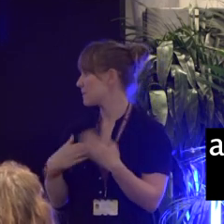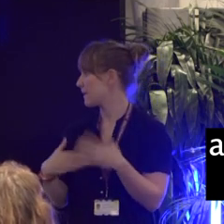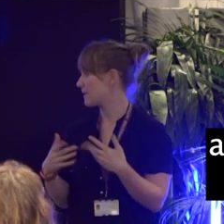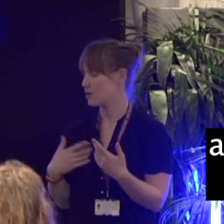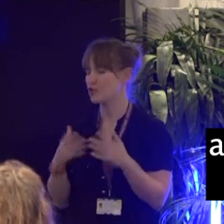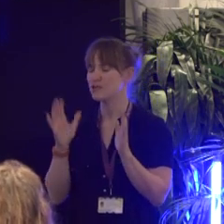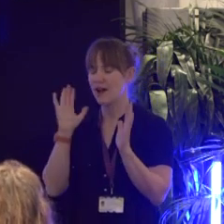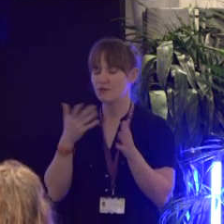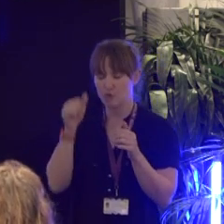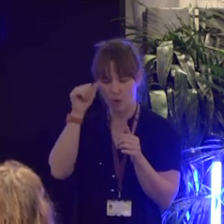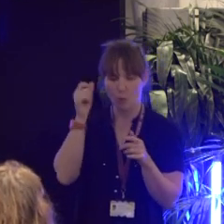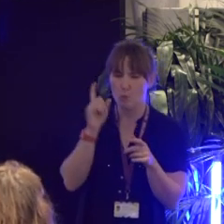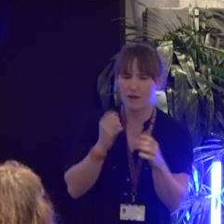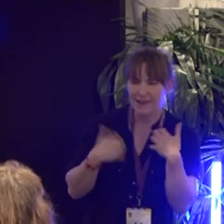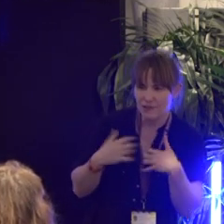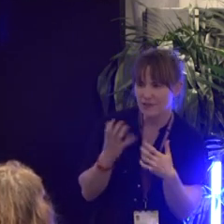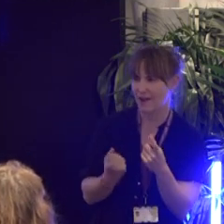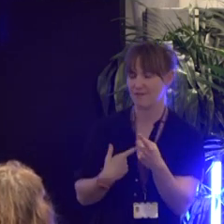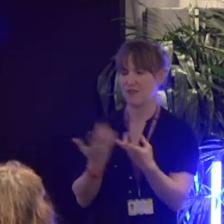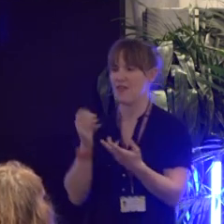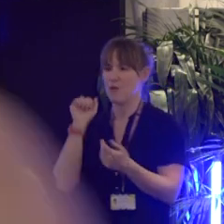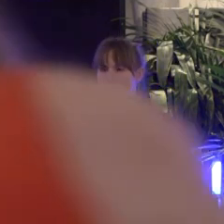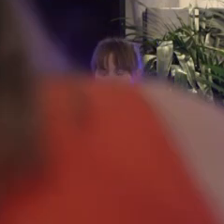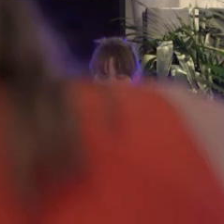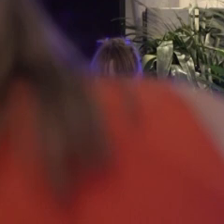like these anime films, and that's all we need to know.